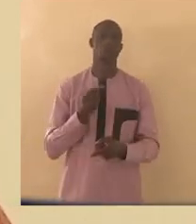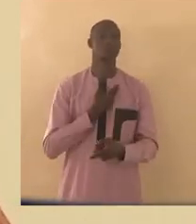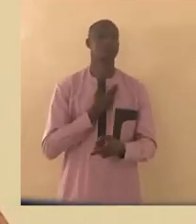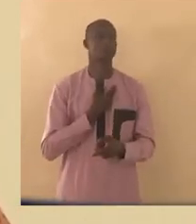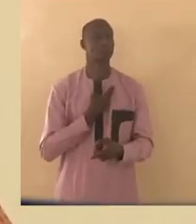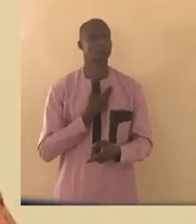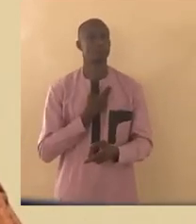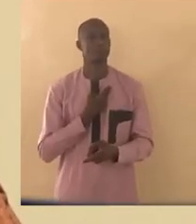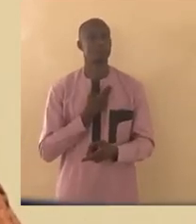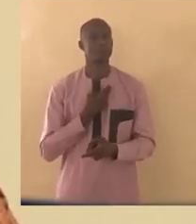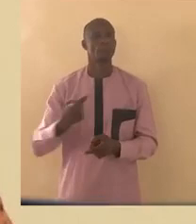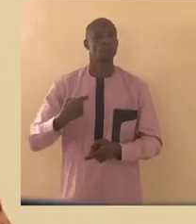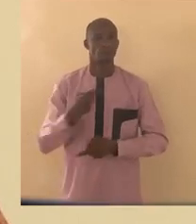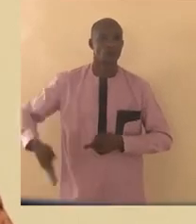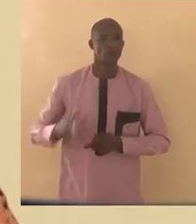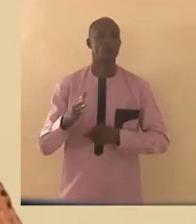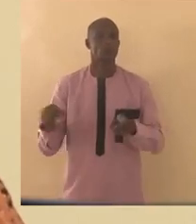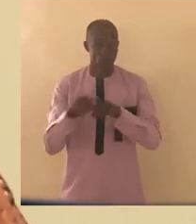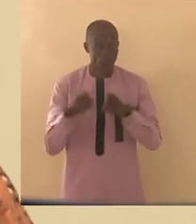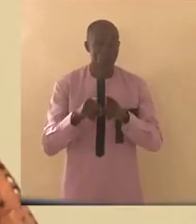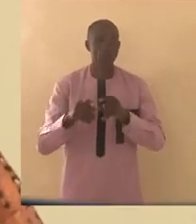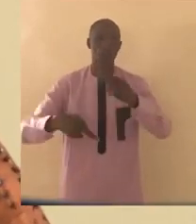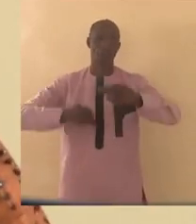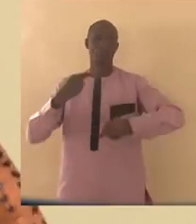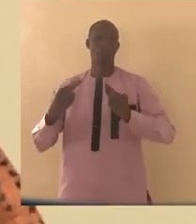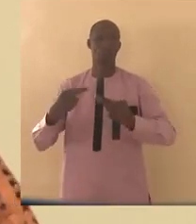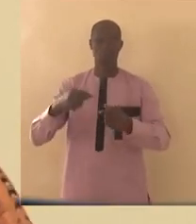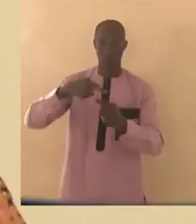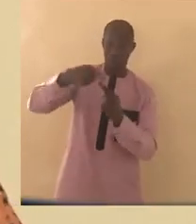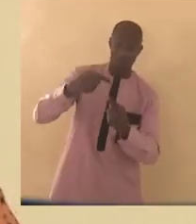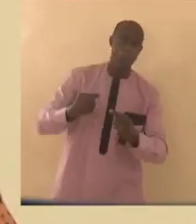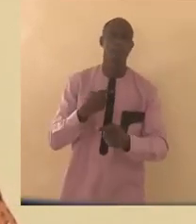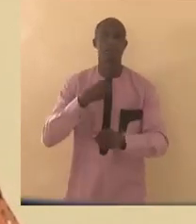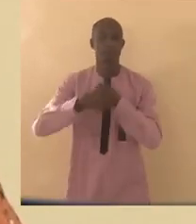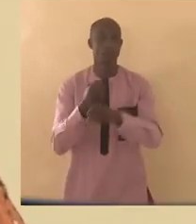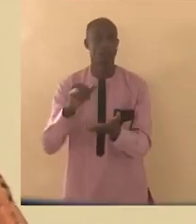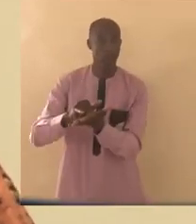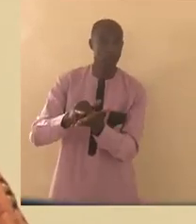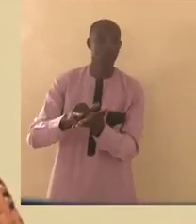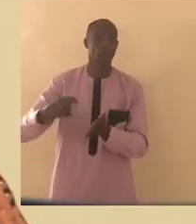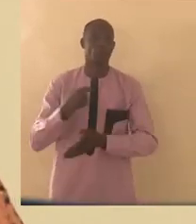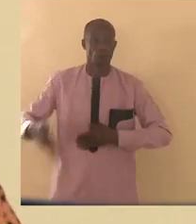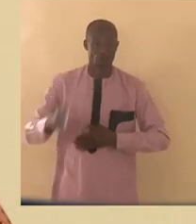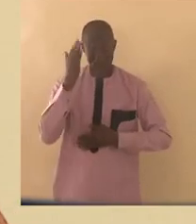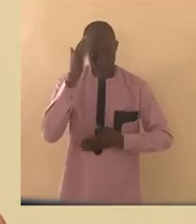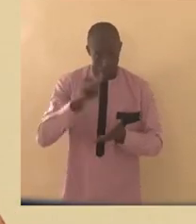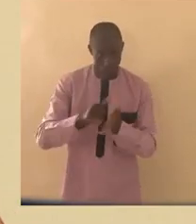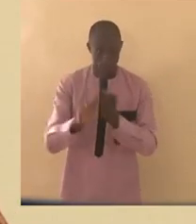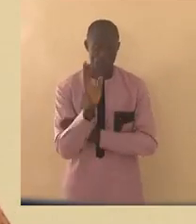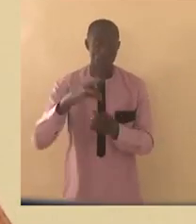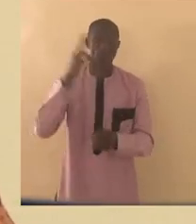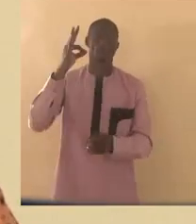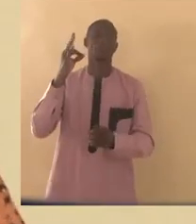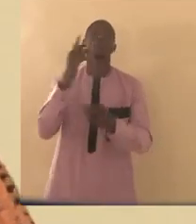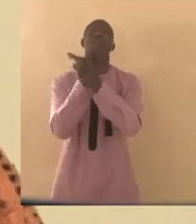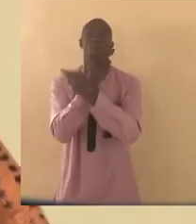or persecution, that we should also rejoice when we suffer, and that we should know that God's